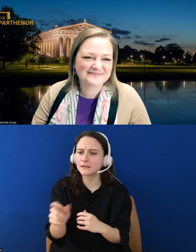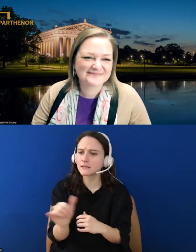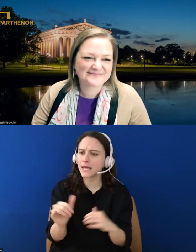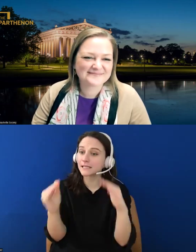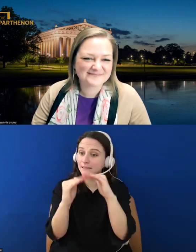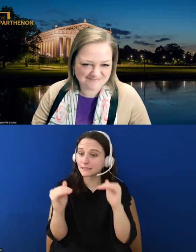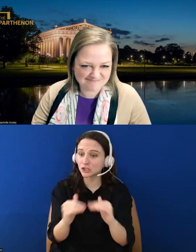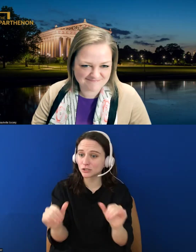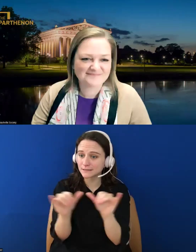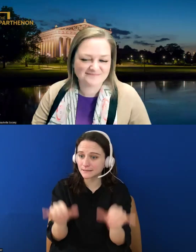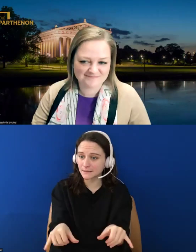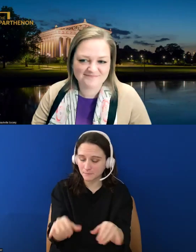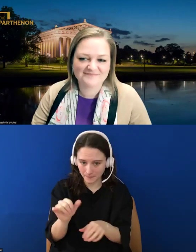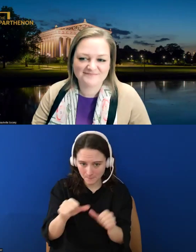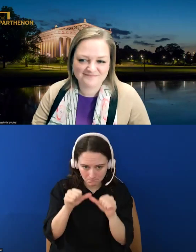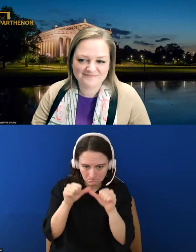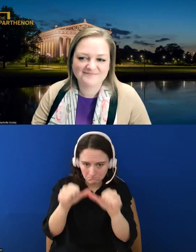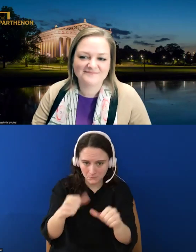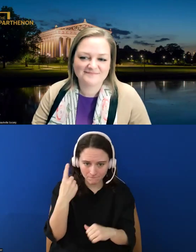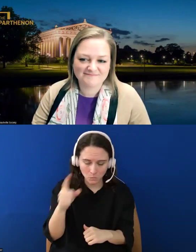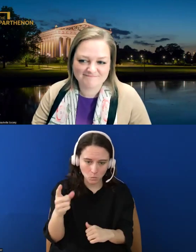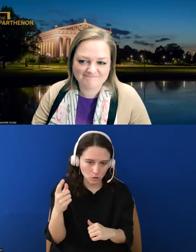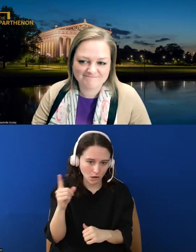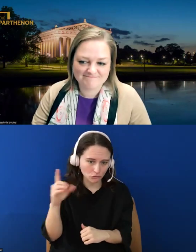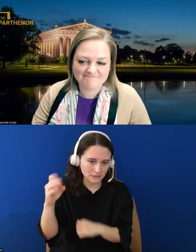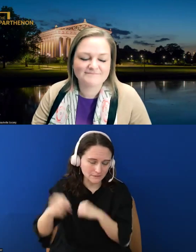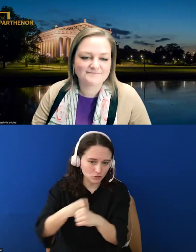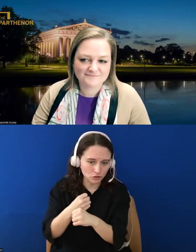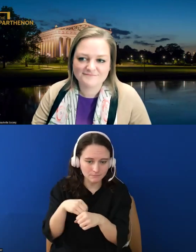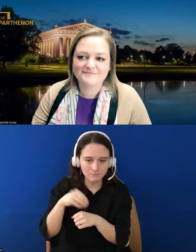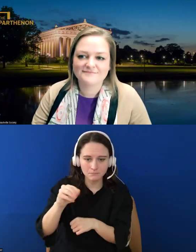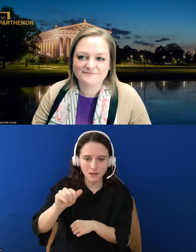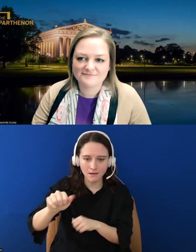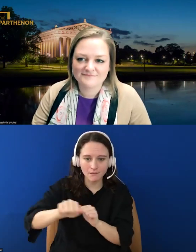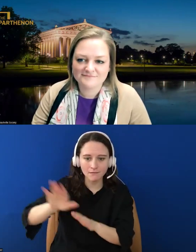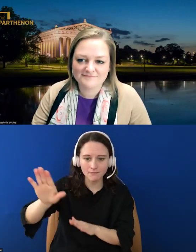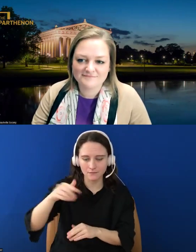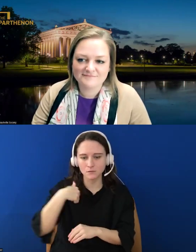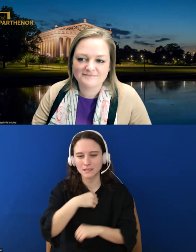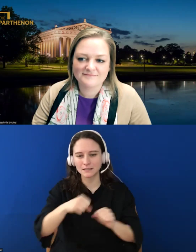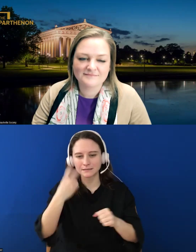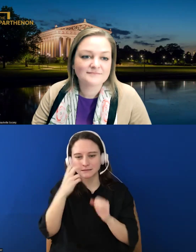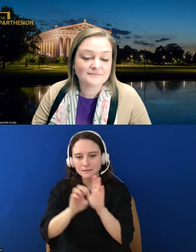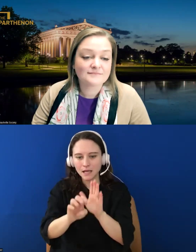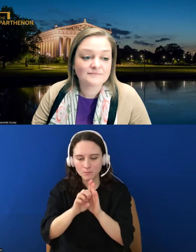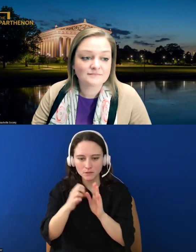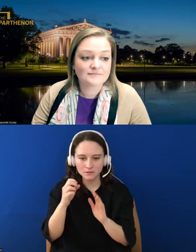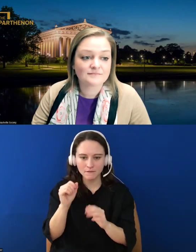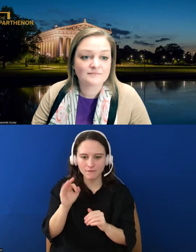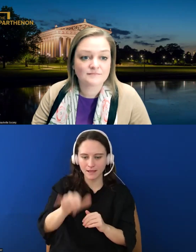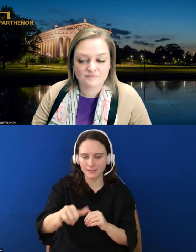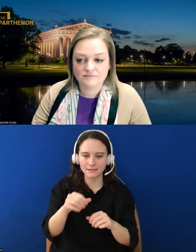tier system that has persisted for centuries in the Maya highlands. We can see examples of that in different